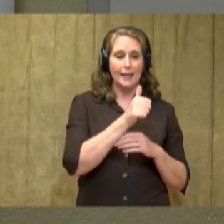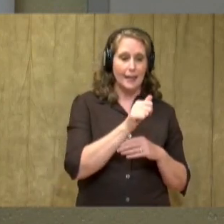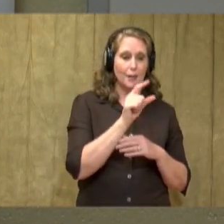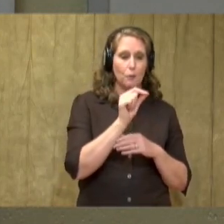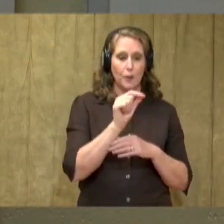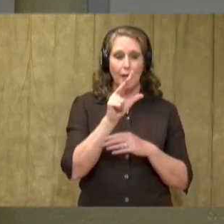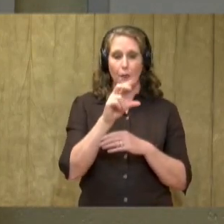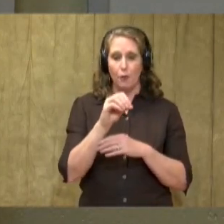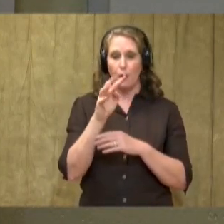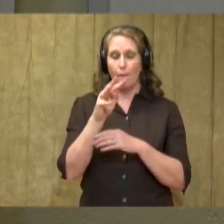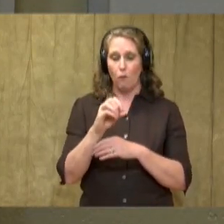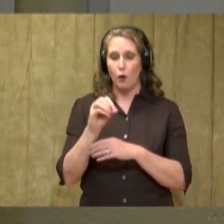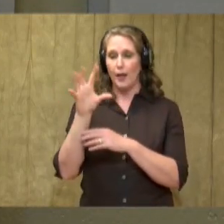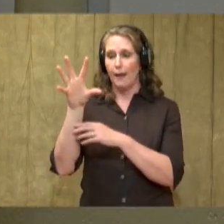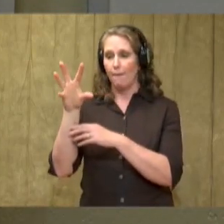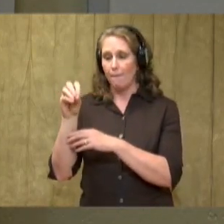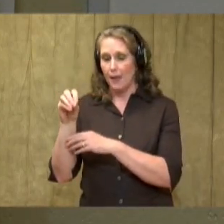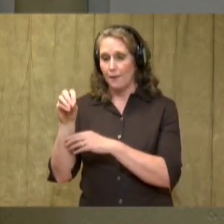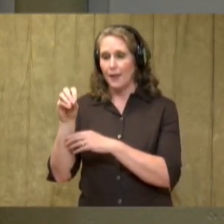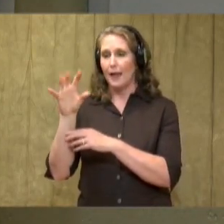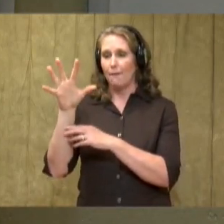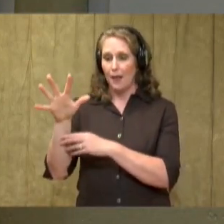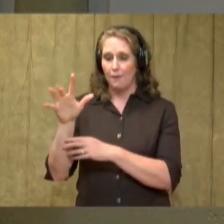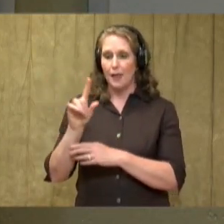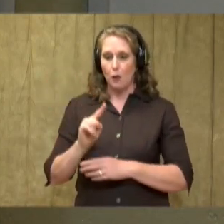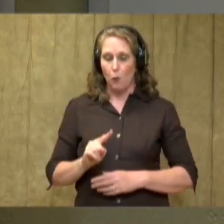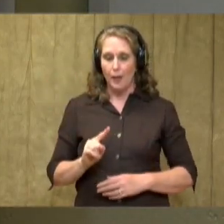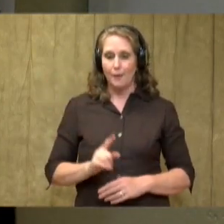30, 40, 50, 51.